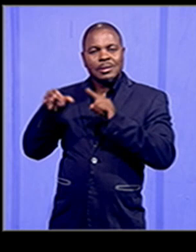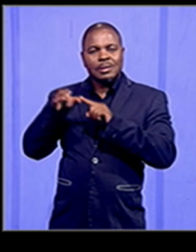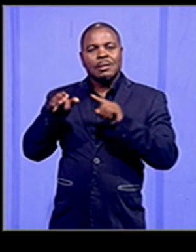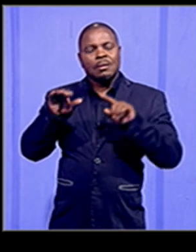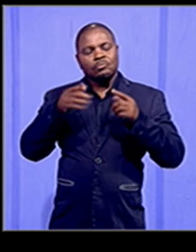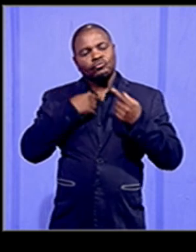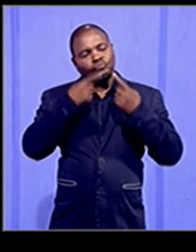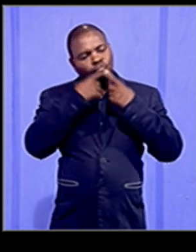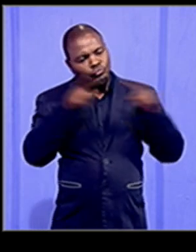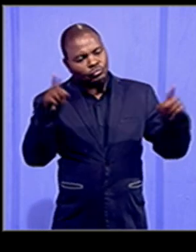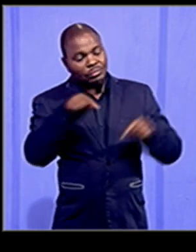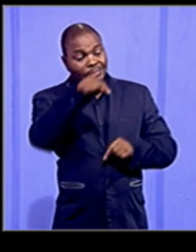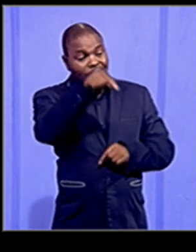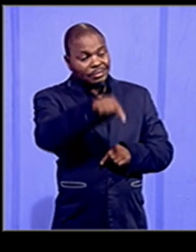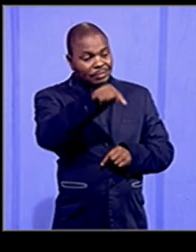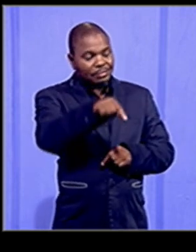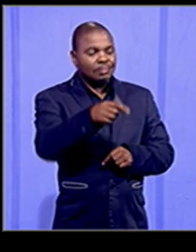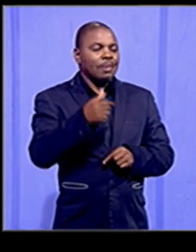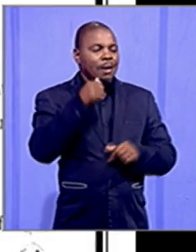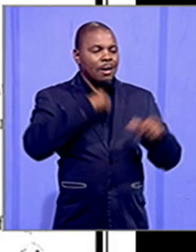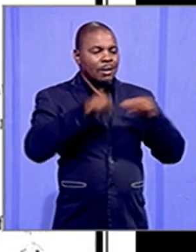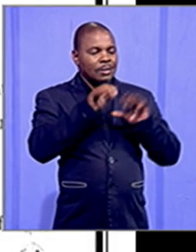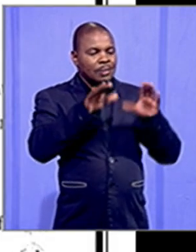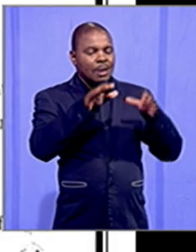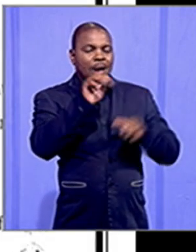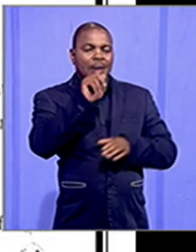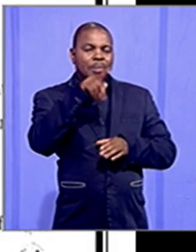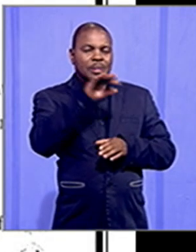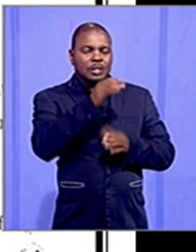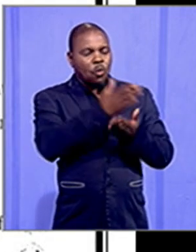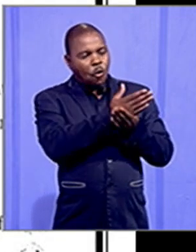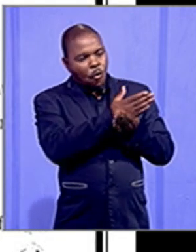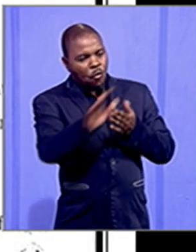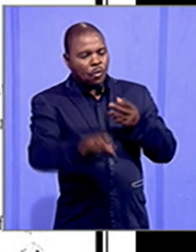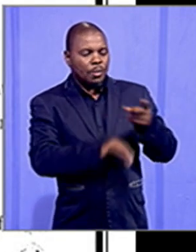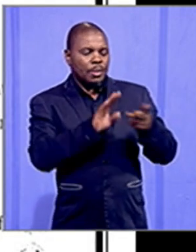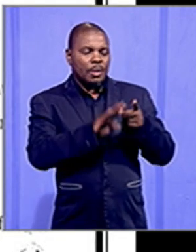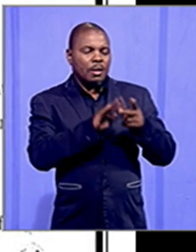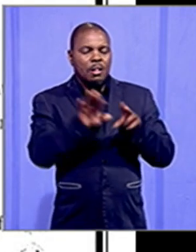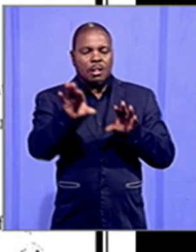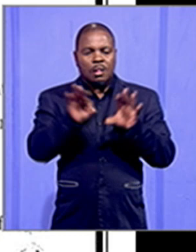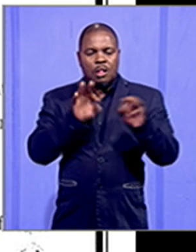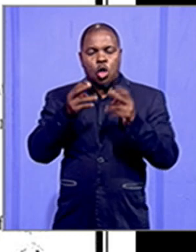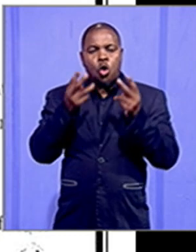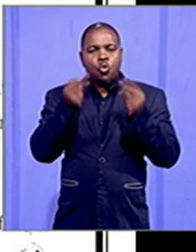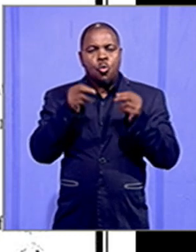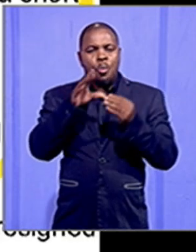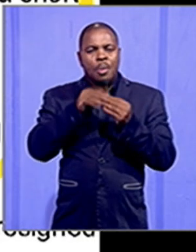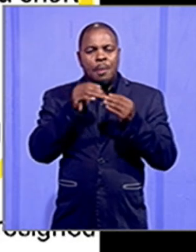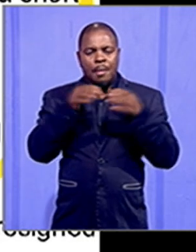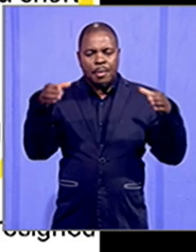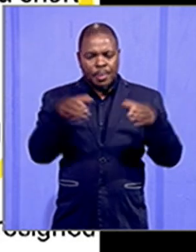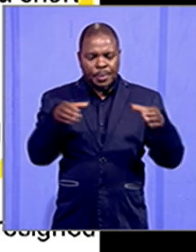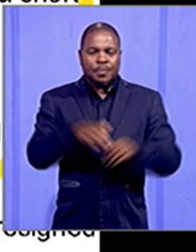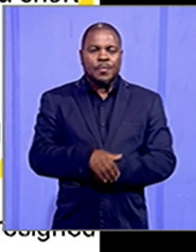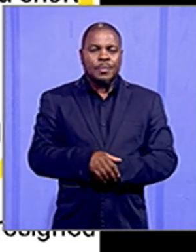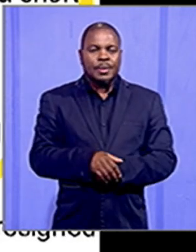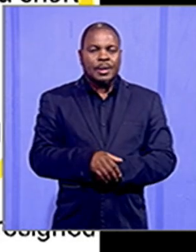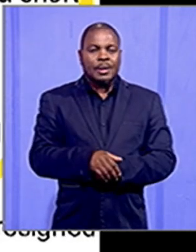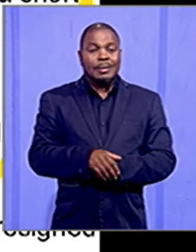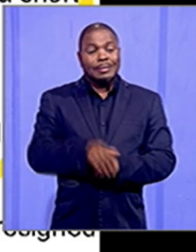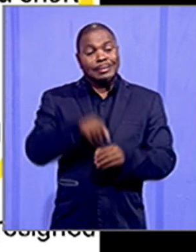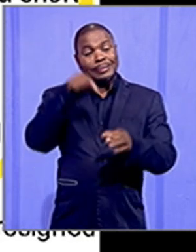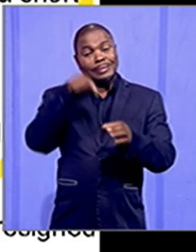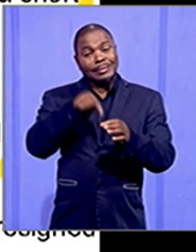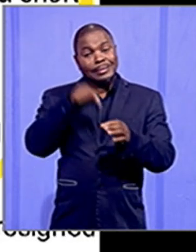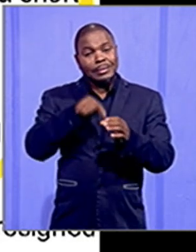phatlhalatsa komiti ya nakwana ya province IPC le go thapa gape ditokololo tse dintšha tsa yona mo lenaneong leo le